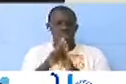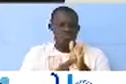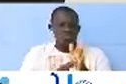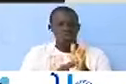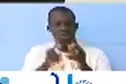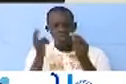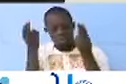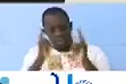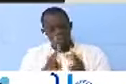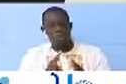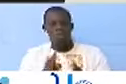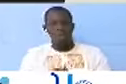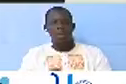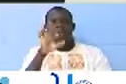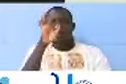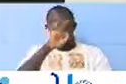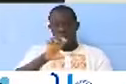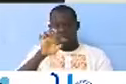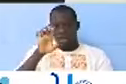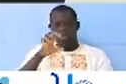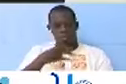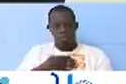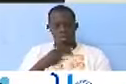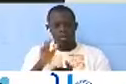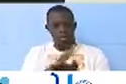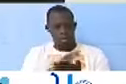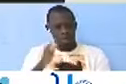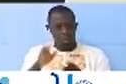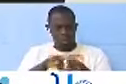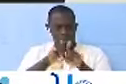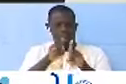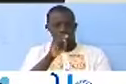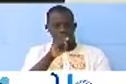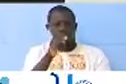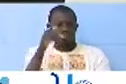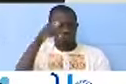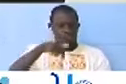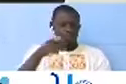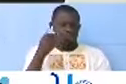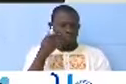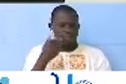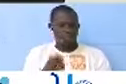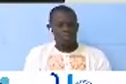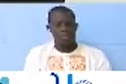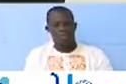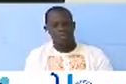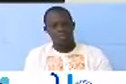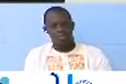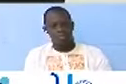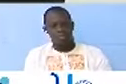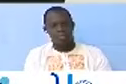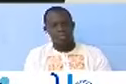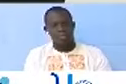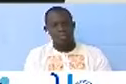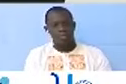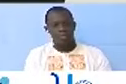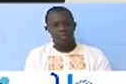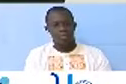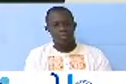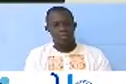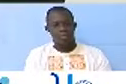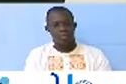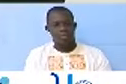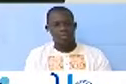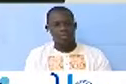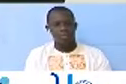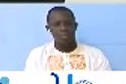TRRC that I would like to share with you. Sar ta dal nanu dembul jam men yalon ko na ta mandir bulol lam ka ta ma wolle la jam belaf la kam men foy jannim